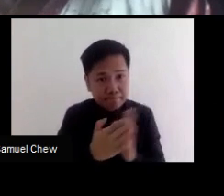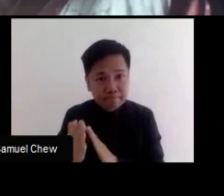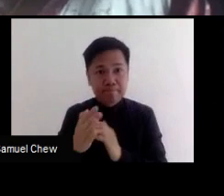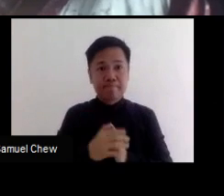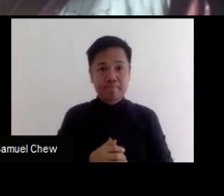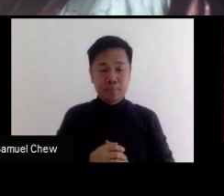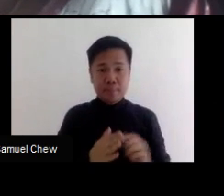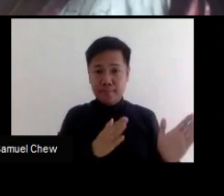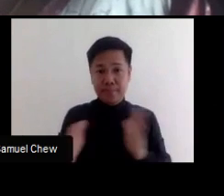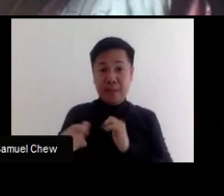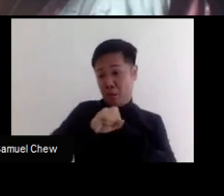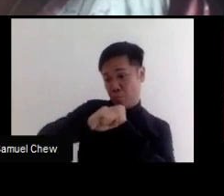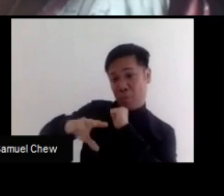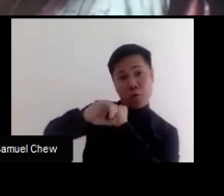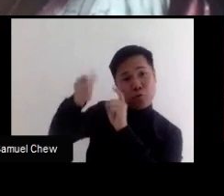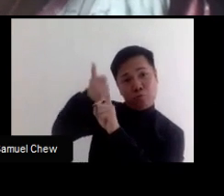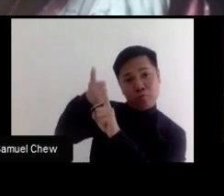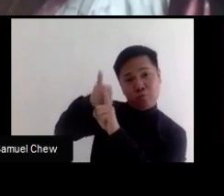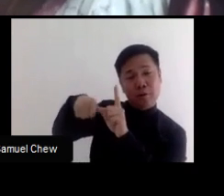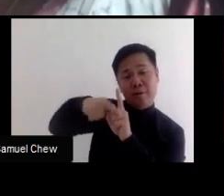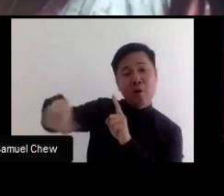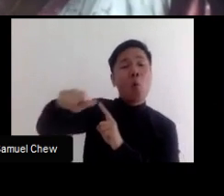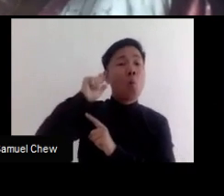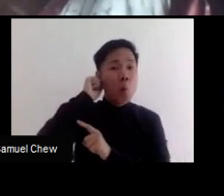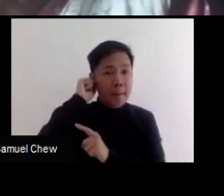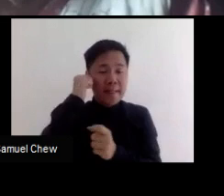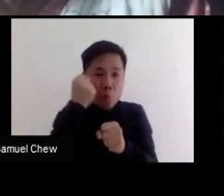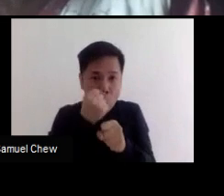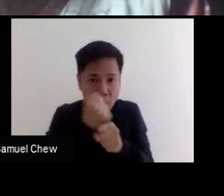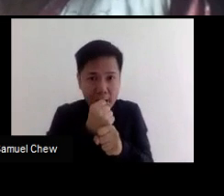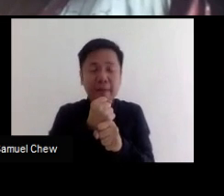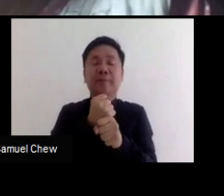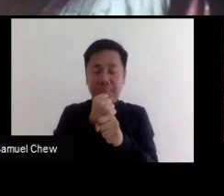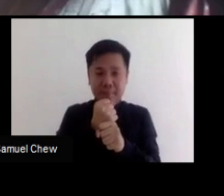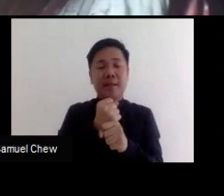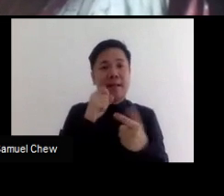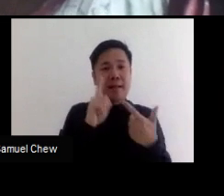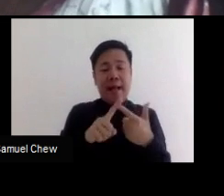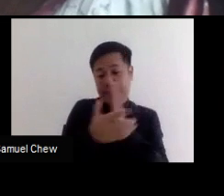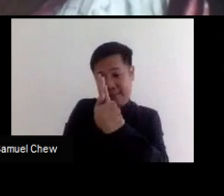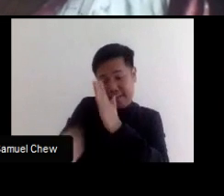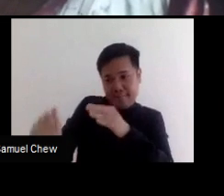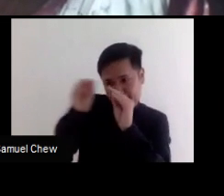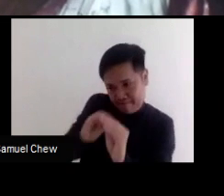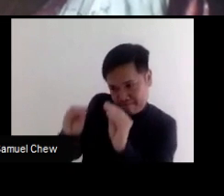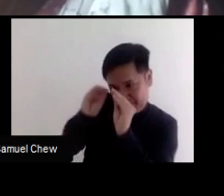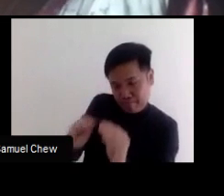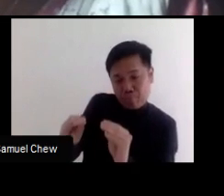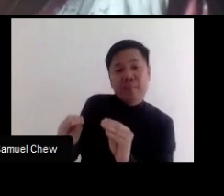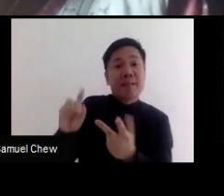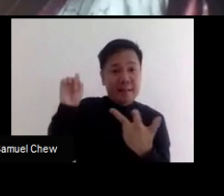promotion women's economic empowerment through skill development trainings with traditional